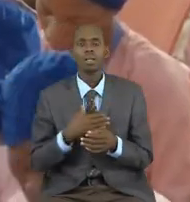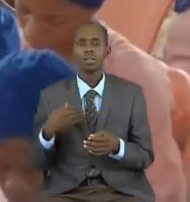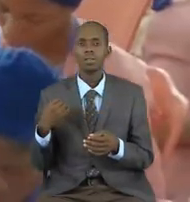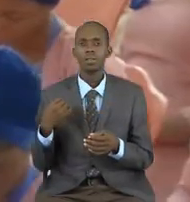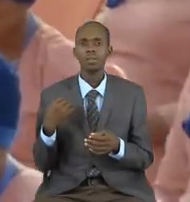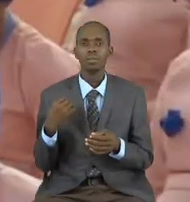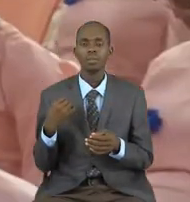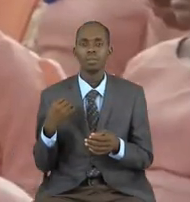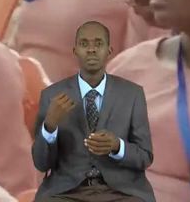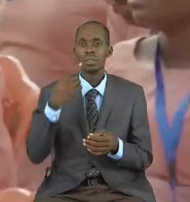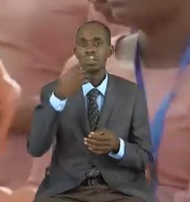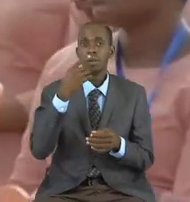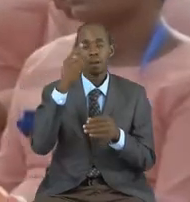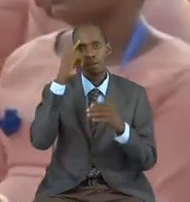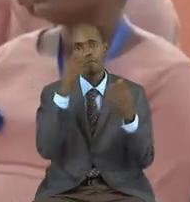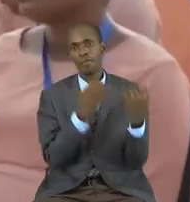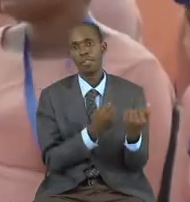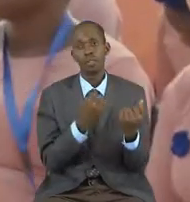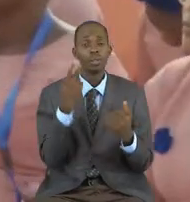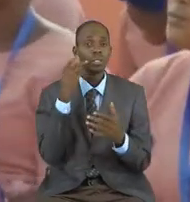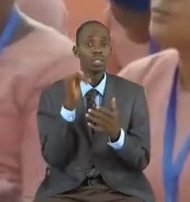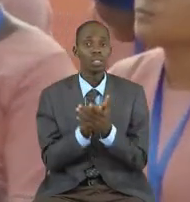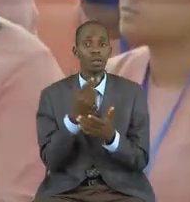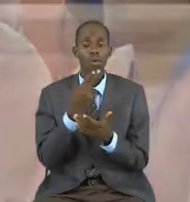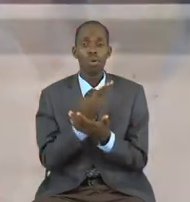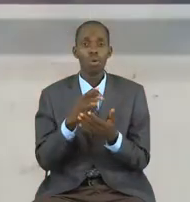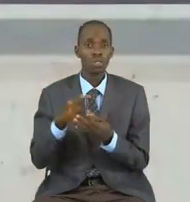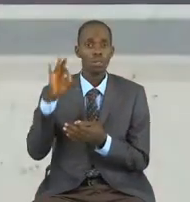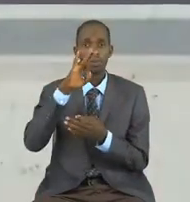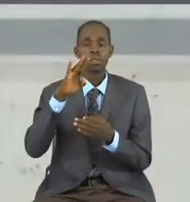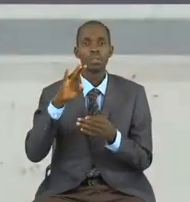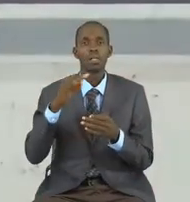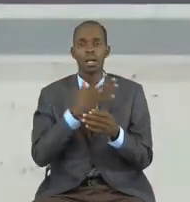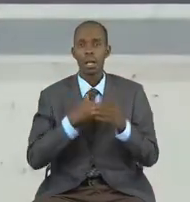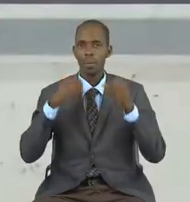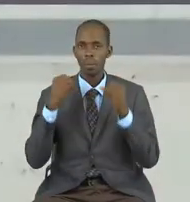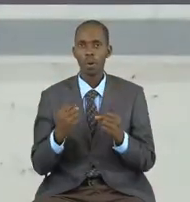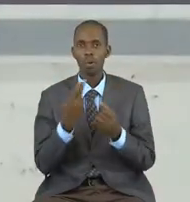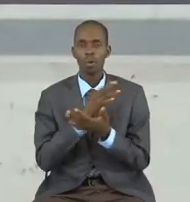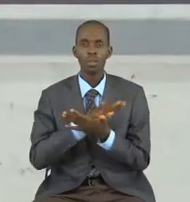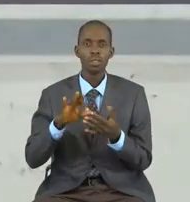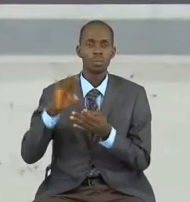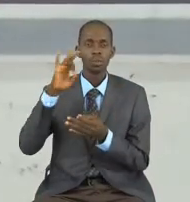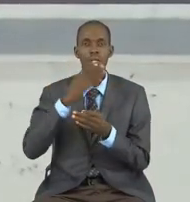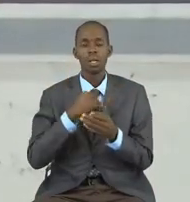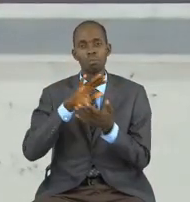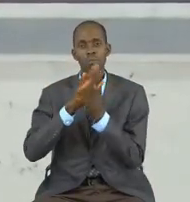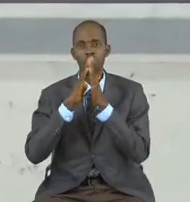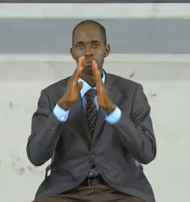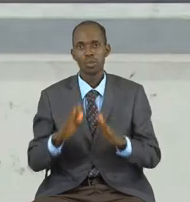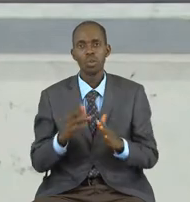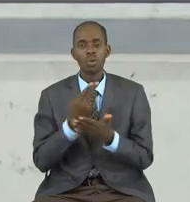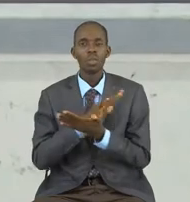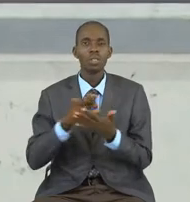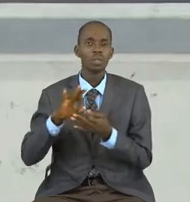doesn't enter alone? Holy Ghost and power. Holy Ghost and peace. Holy